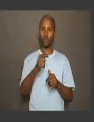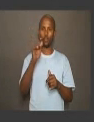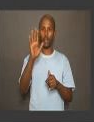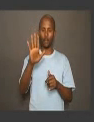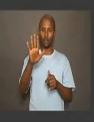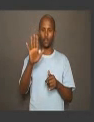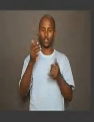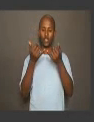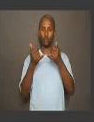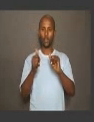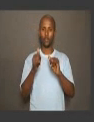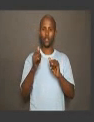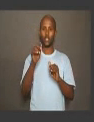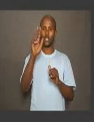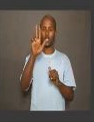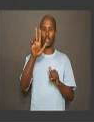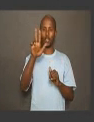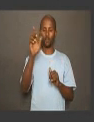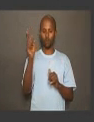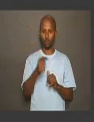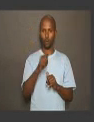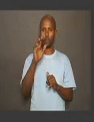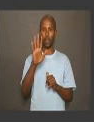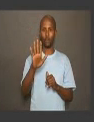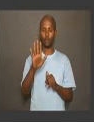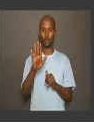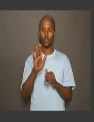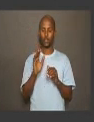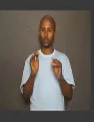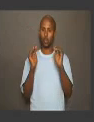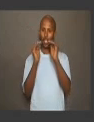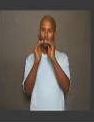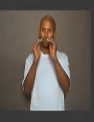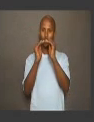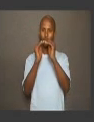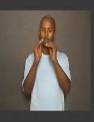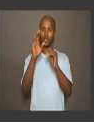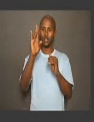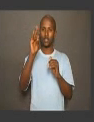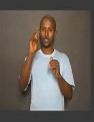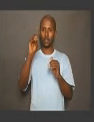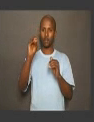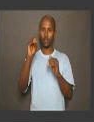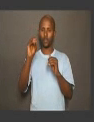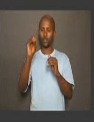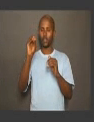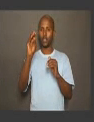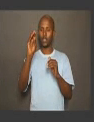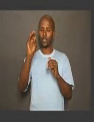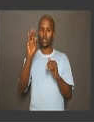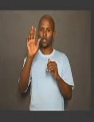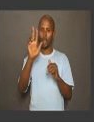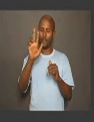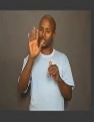5 divided by 3 over 5, which equals 7 over